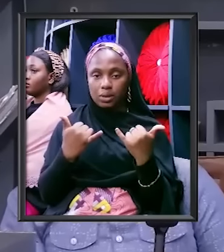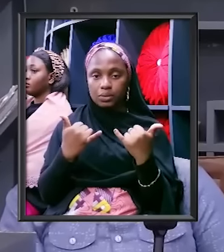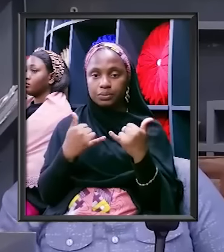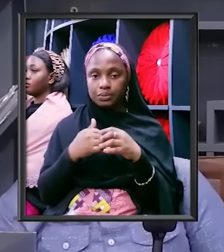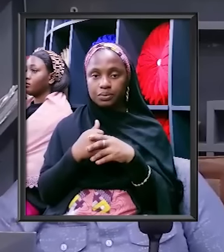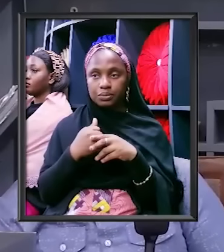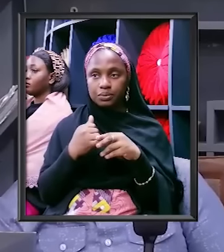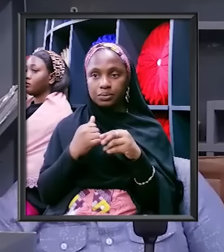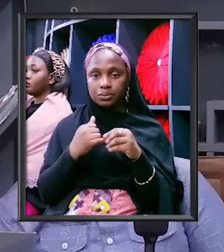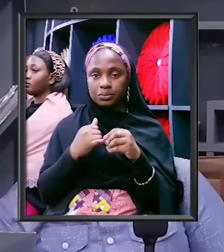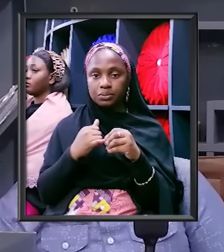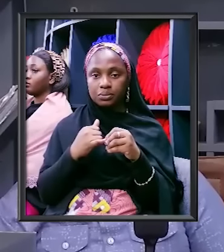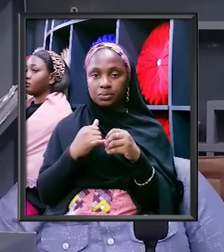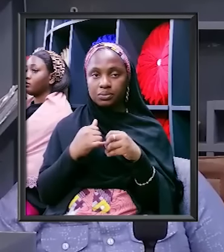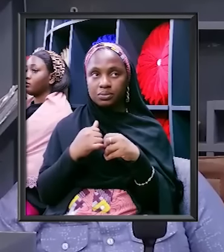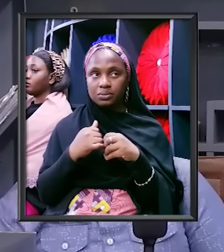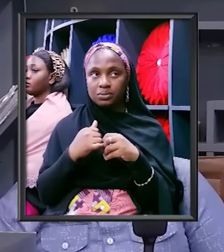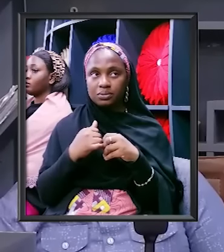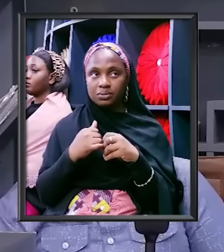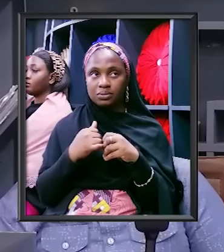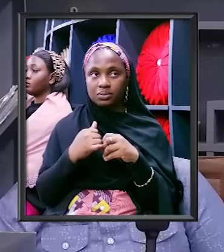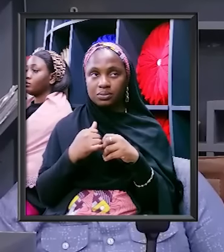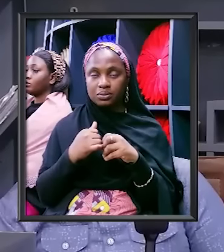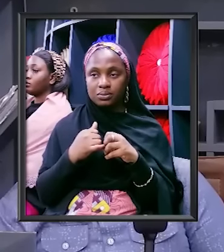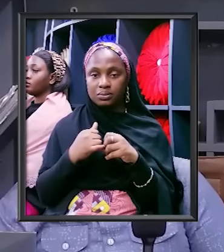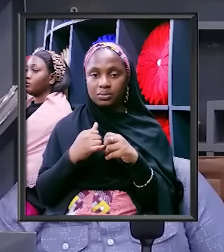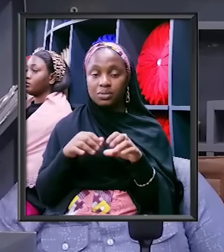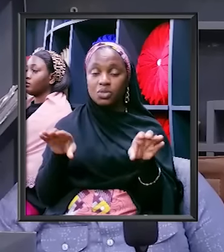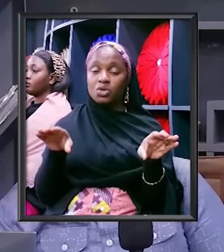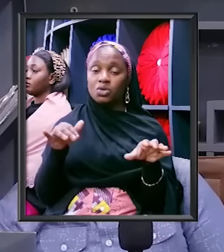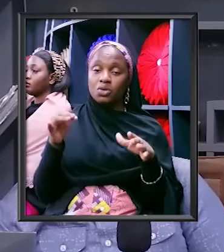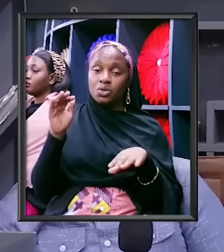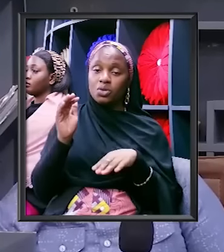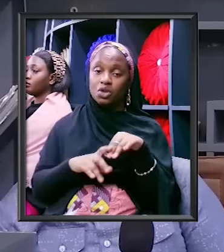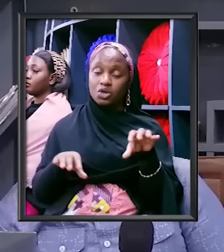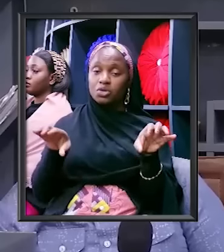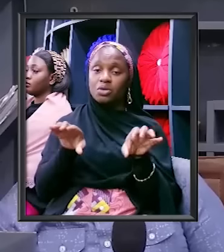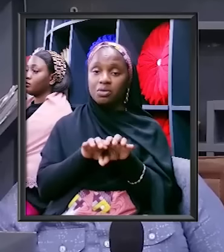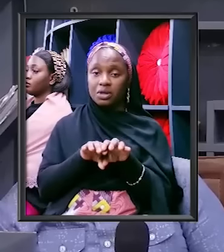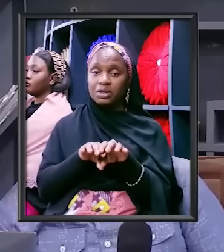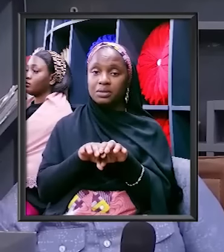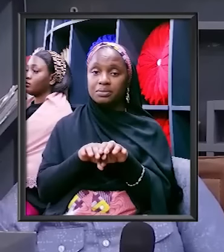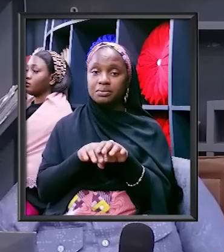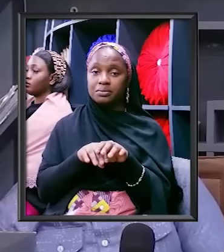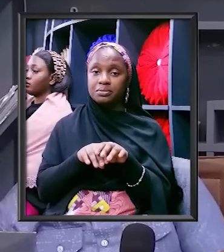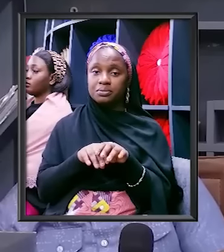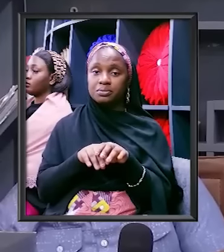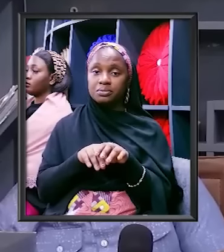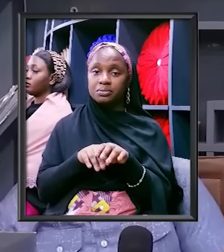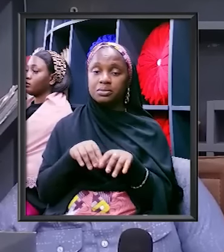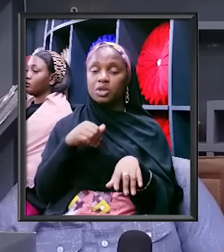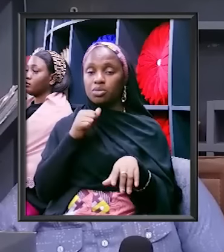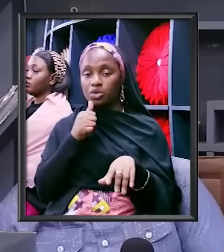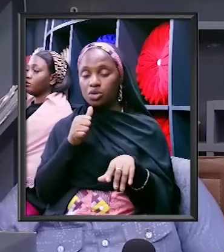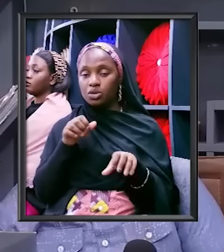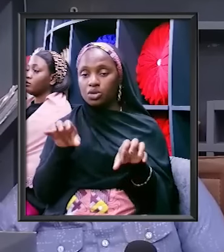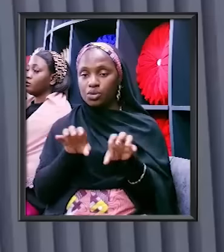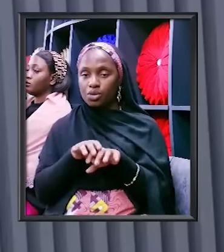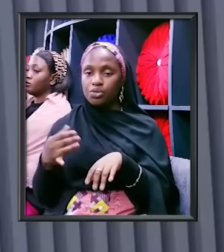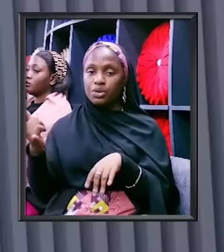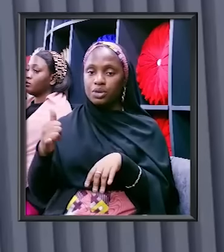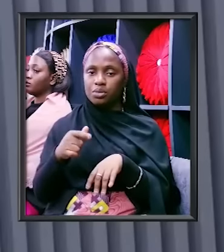reach you, Madam Savikov. He go reach you. No cover them say because na ona ona. No, consultant Ike, no be saying a cover. You